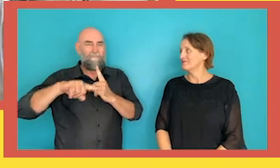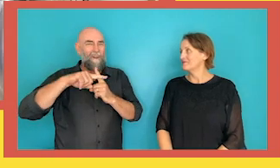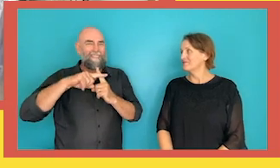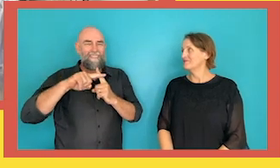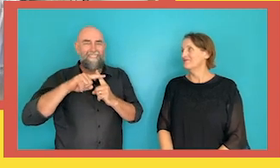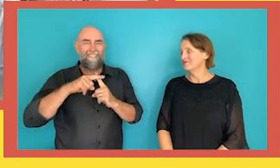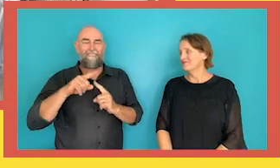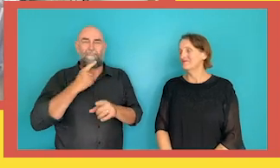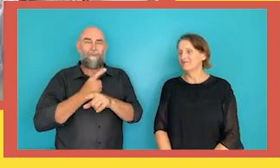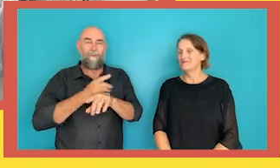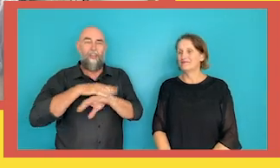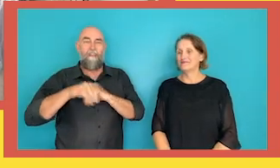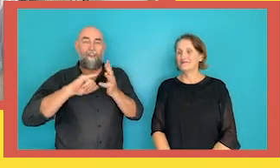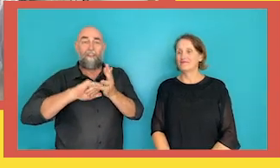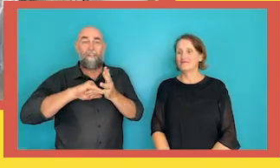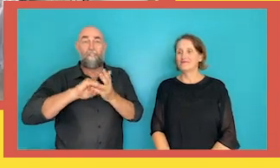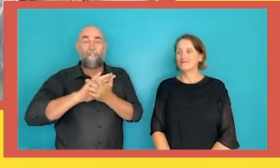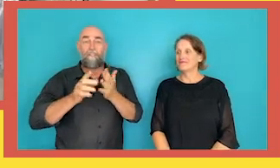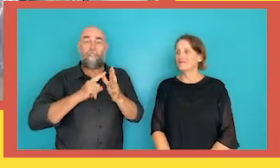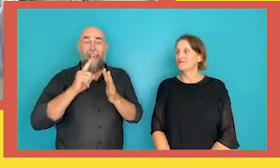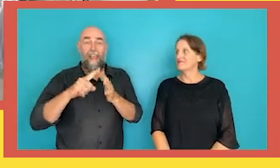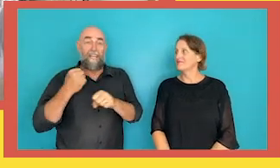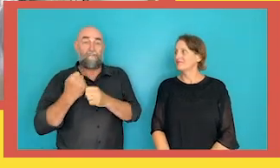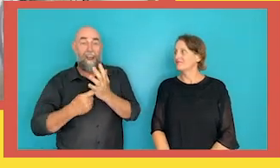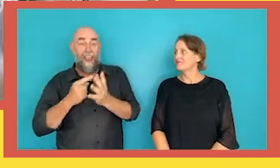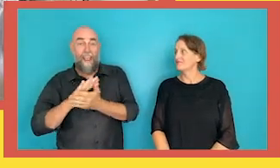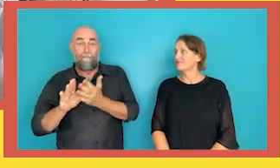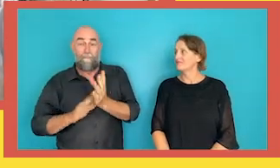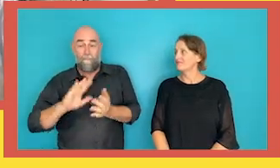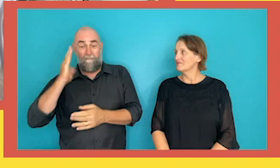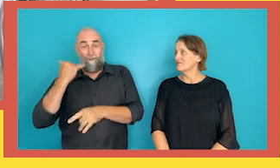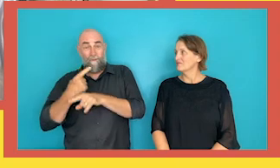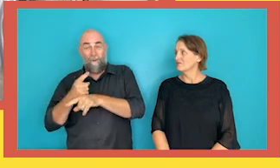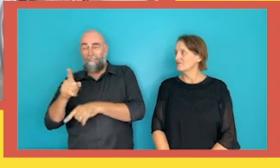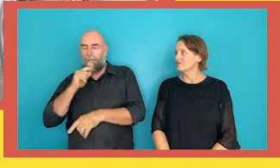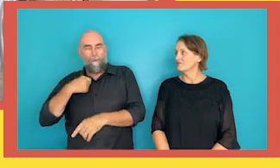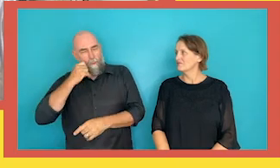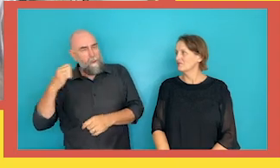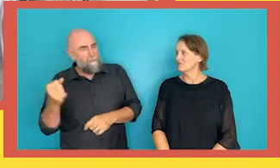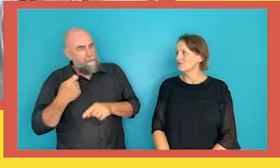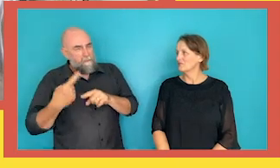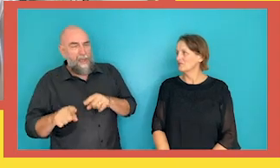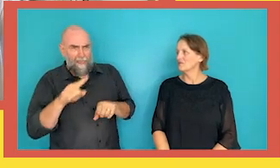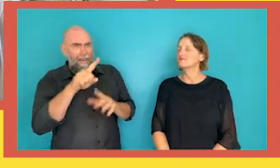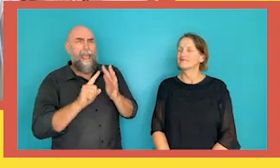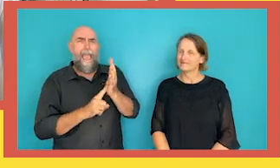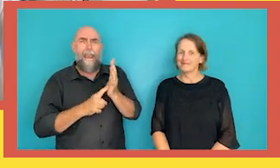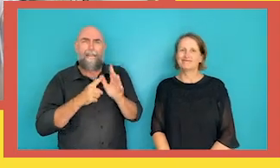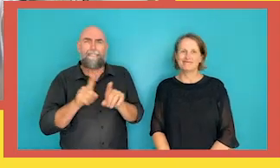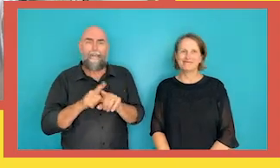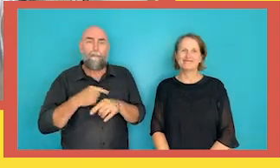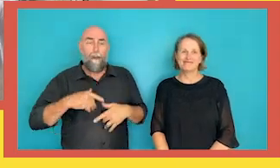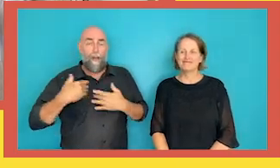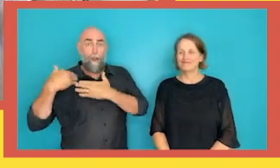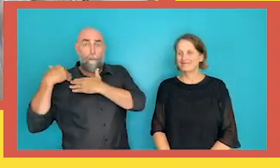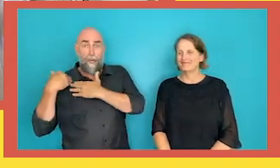in the last podcast, we had Shay Graham saying it was a certainty that we're going to qualify. We've had Ella say it was a certainty. No pressure there, like no pressure